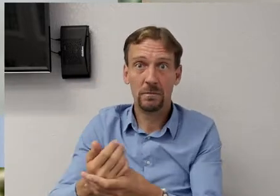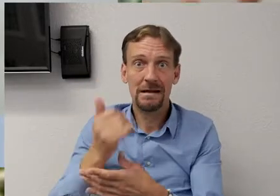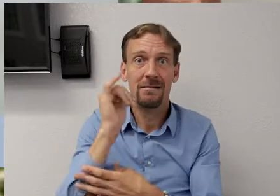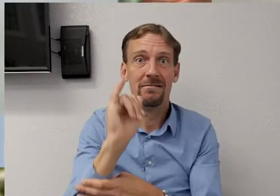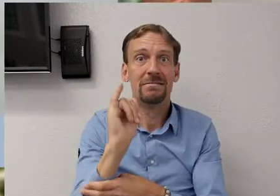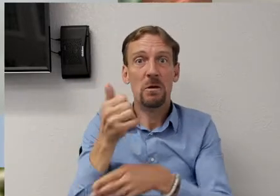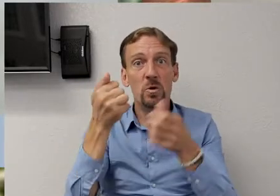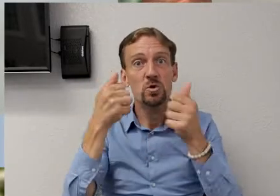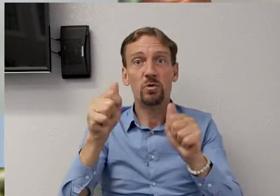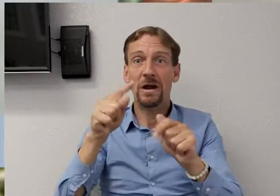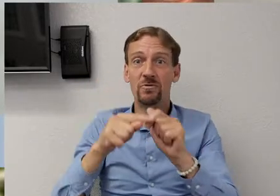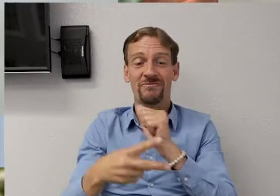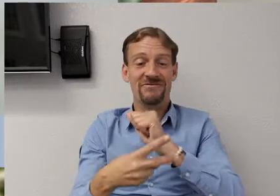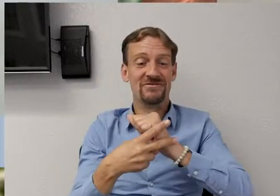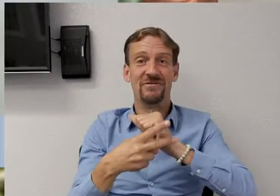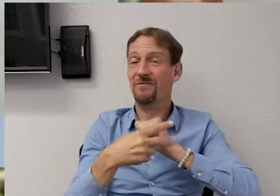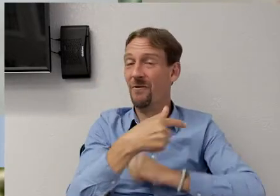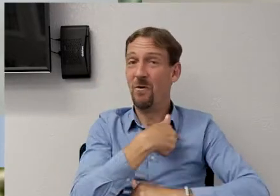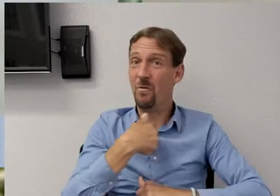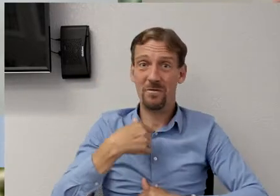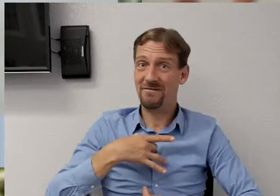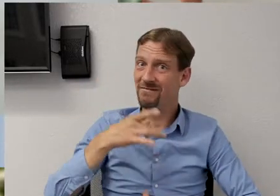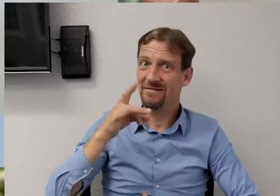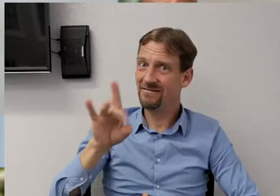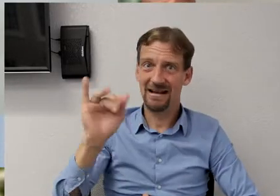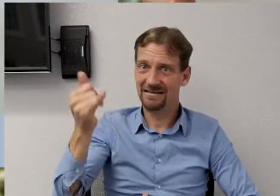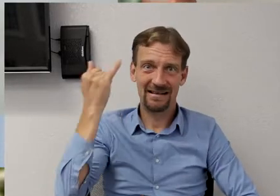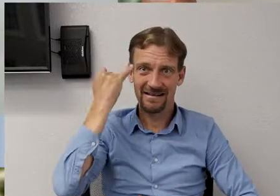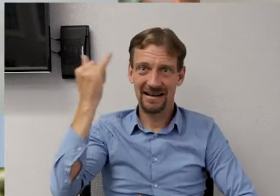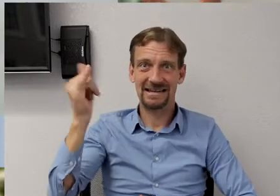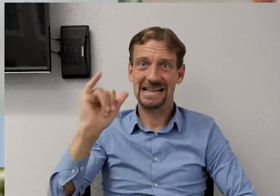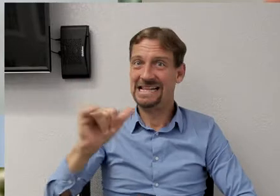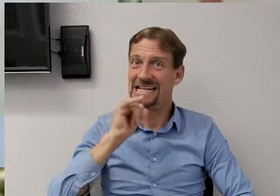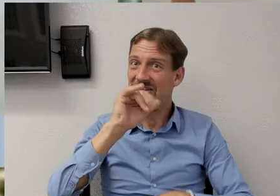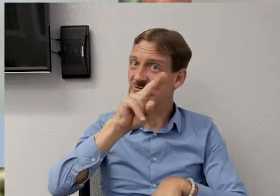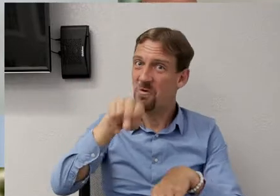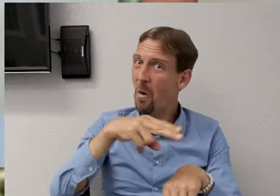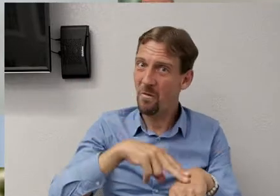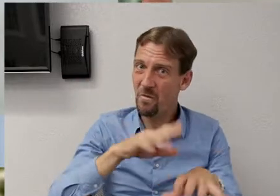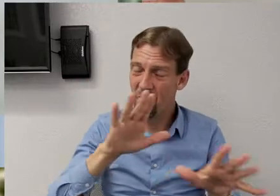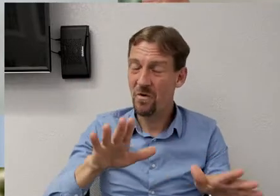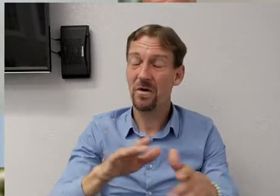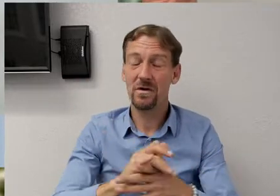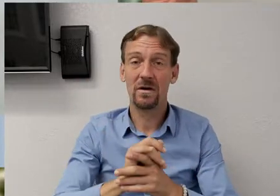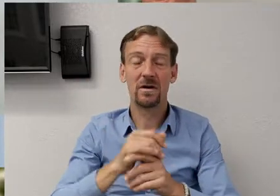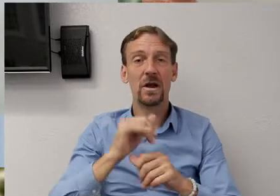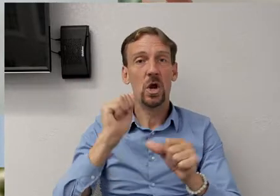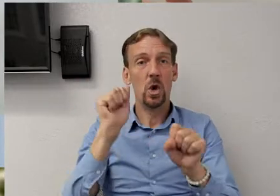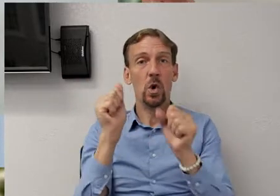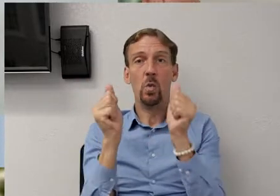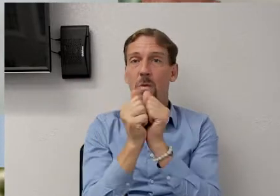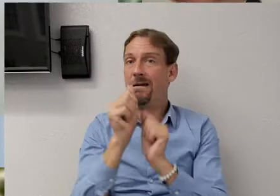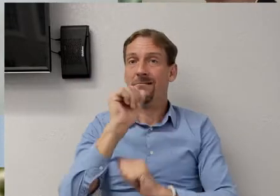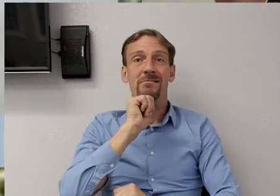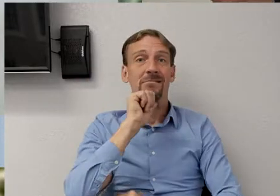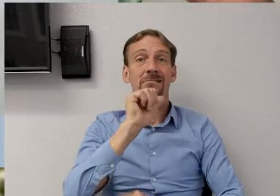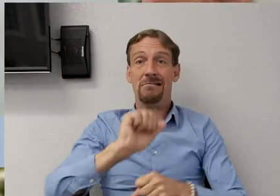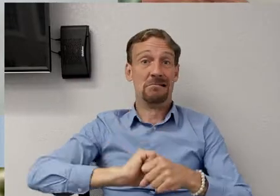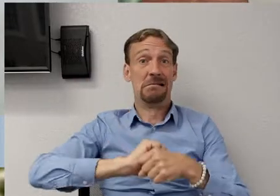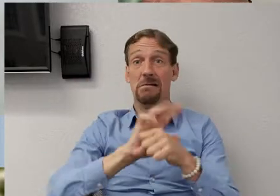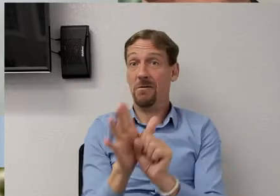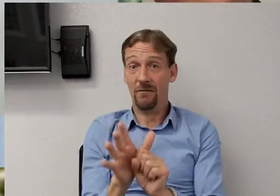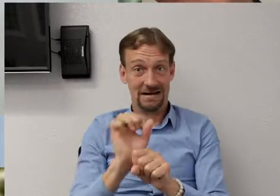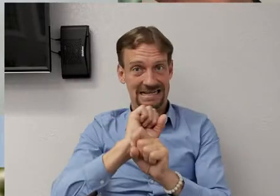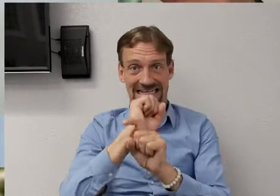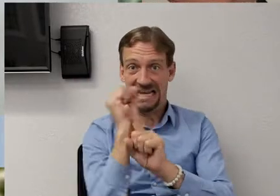which wasn't ideal by any means, because that's not normal for us. Generally speaking, in a non-COVID situation, you know,